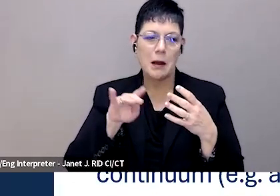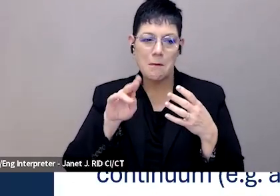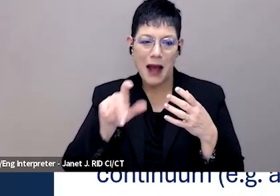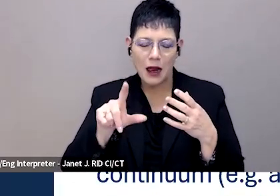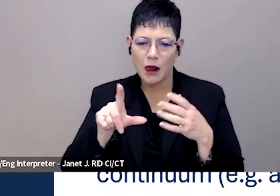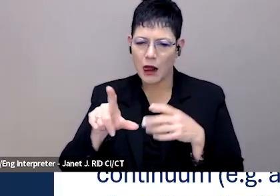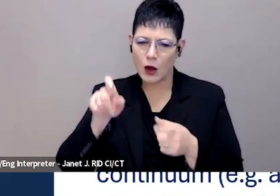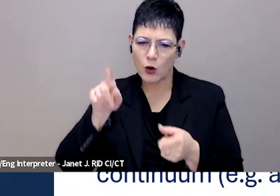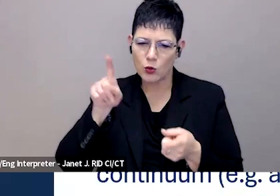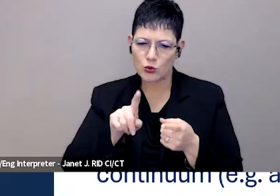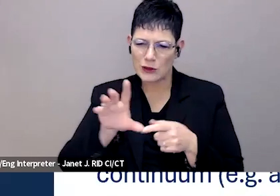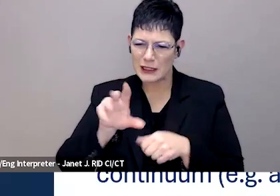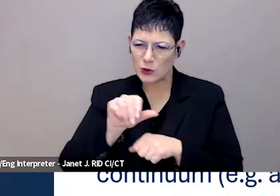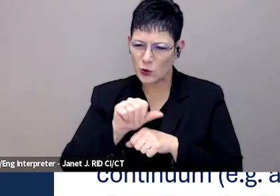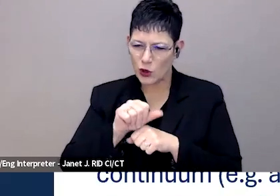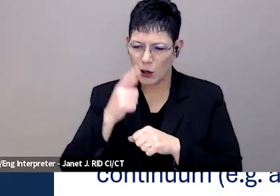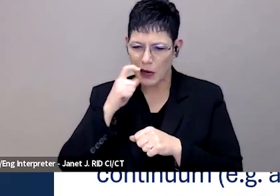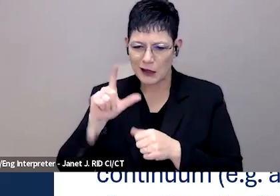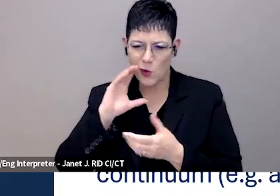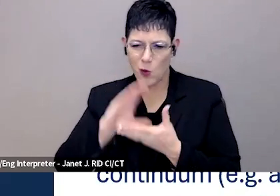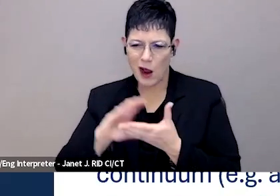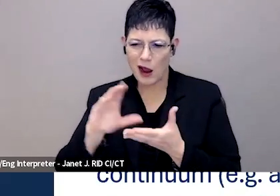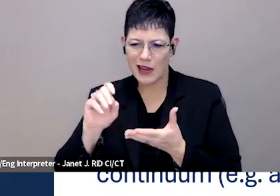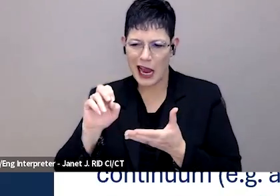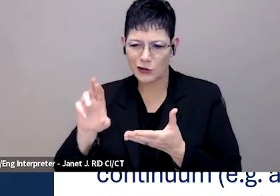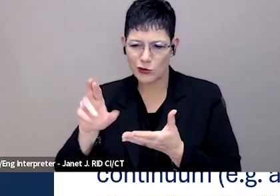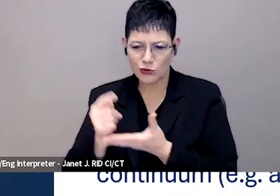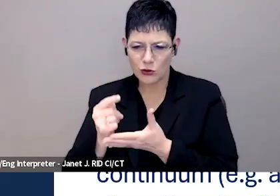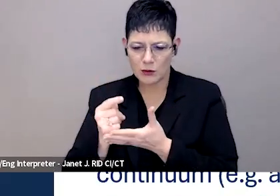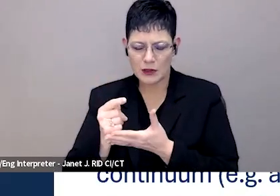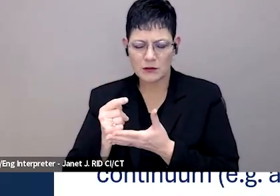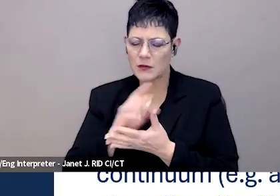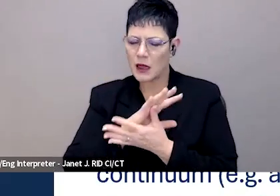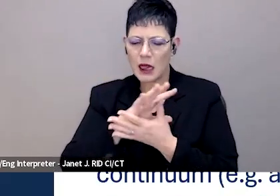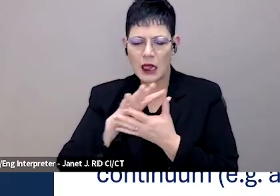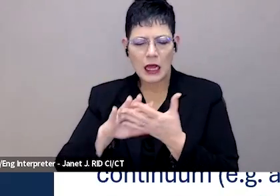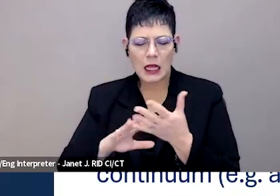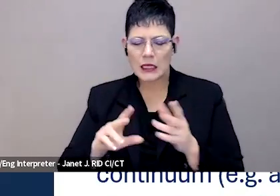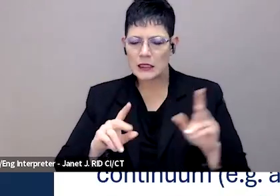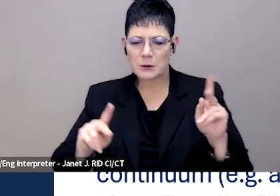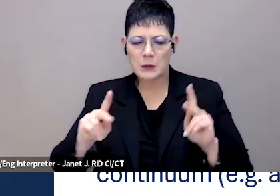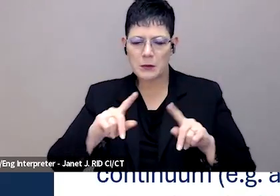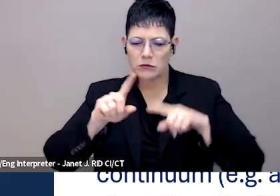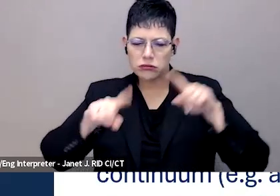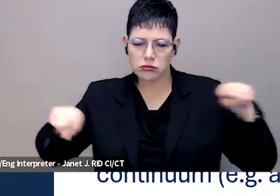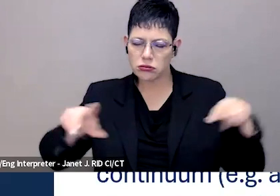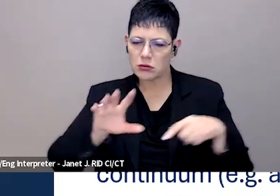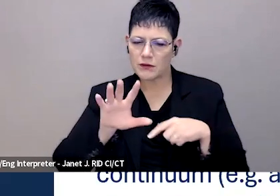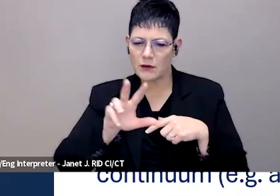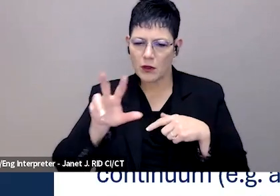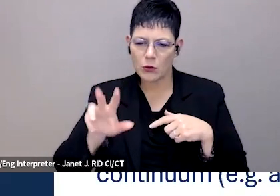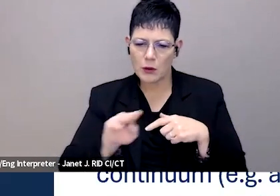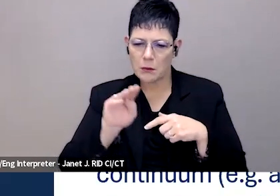his wife through cancer treatment. These are all the faces of America's 53 million family caregivers who provide